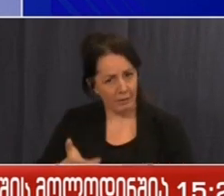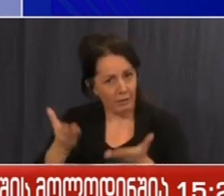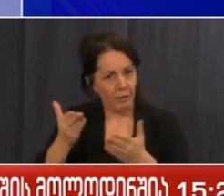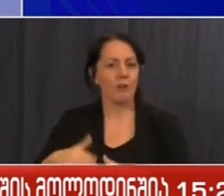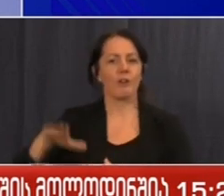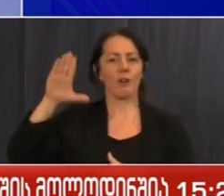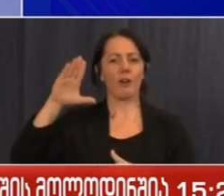on general of certain reforms that